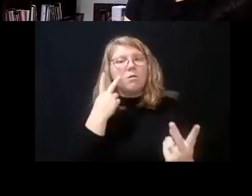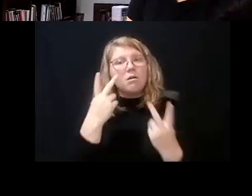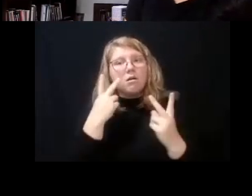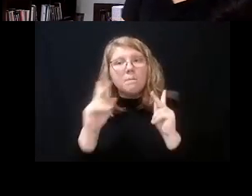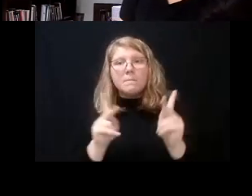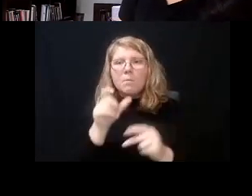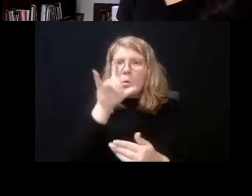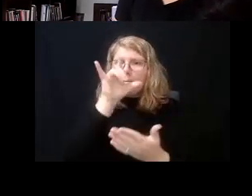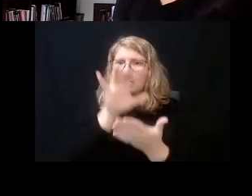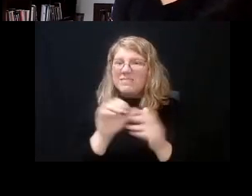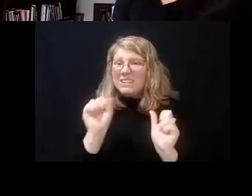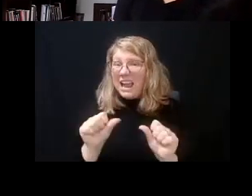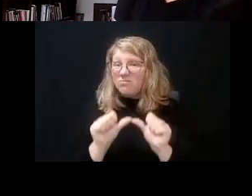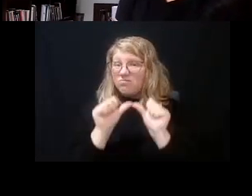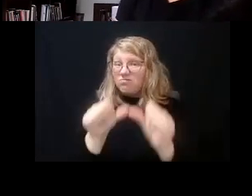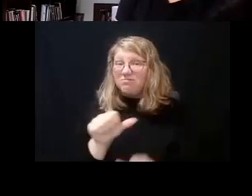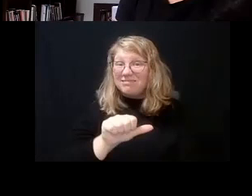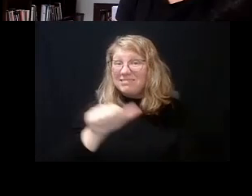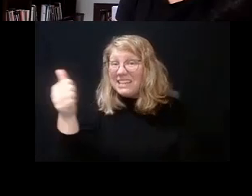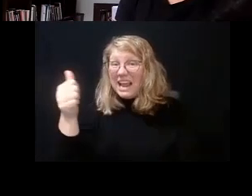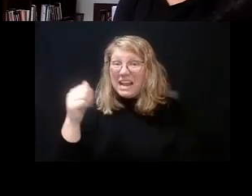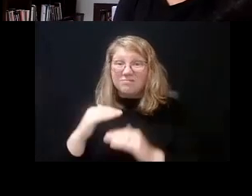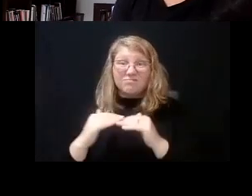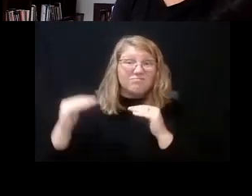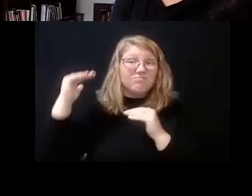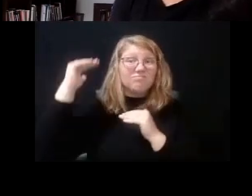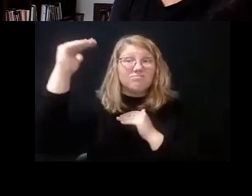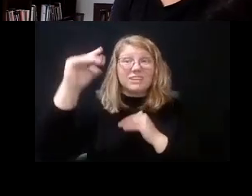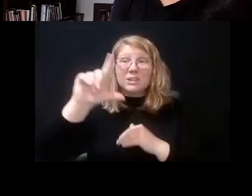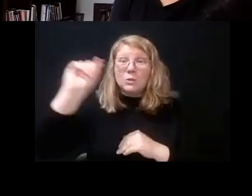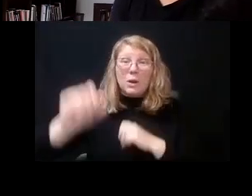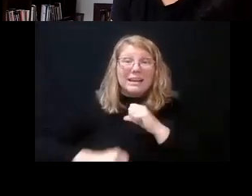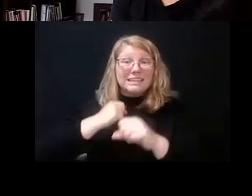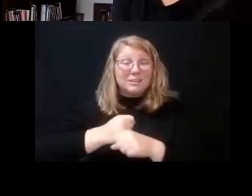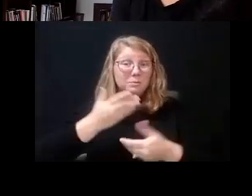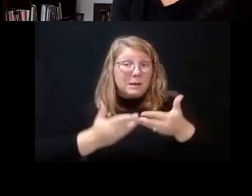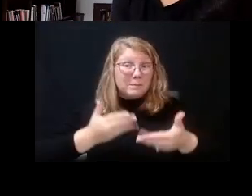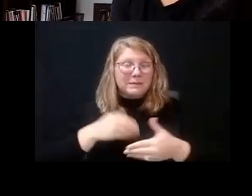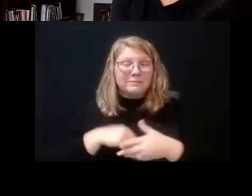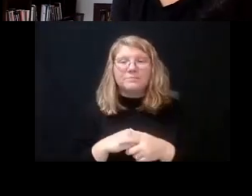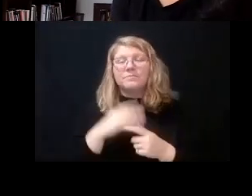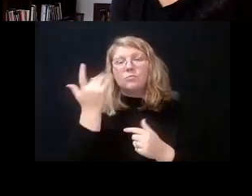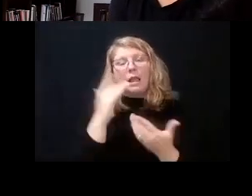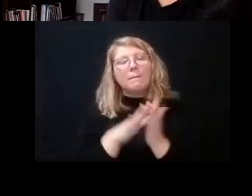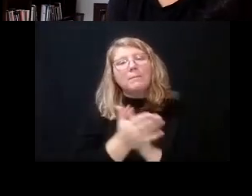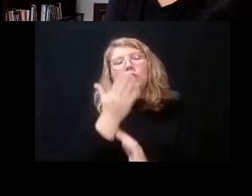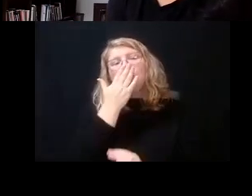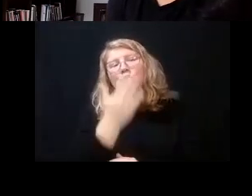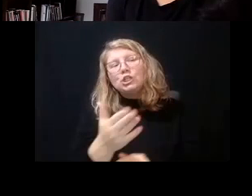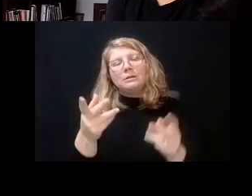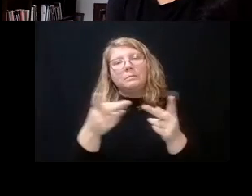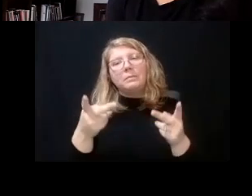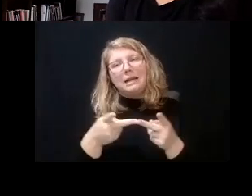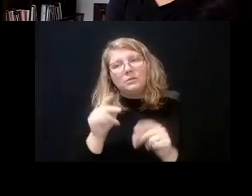that they could be there for 10 plus years, maybe 20 years, because it's becoming a great place to work.